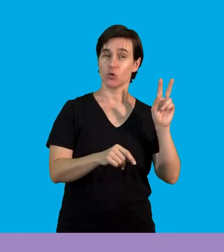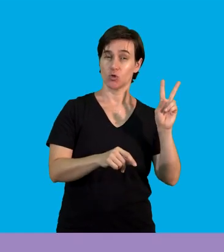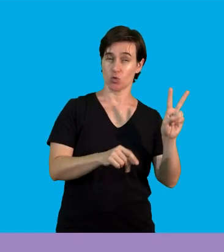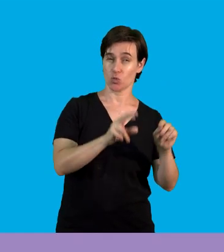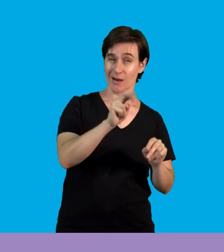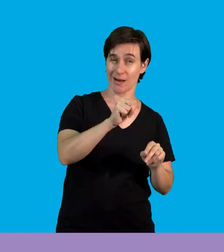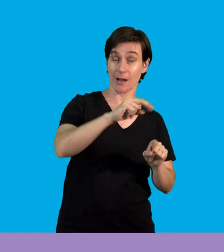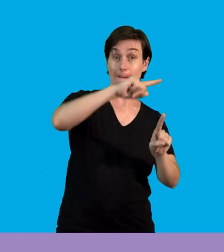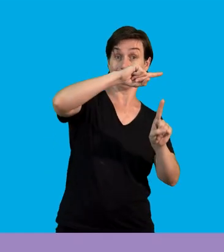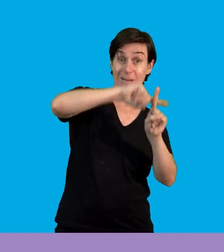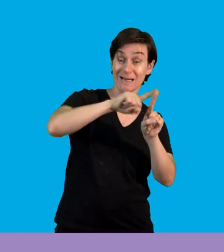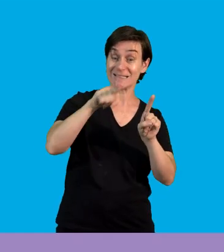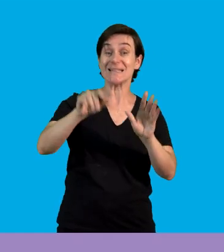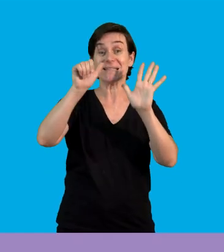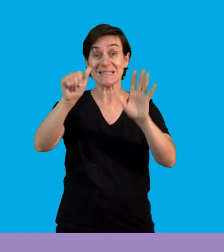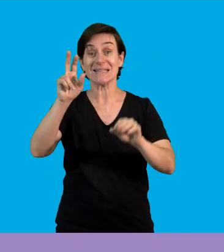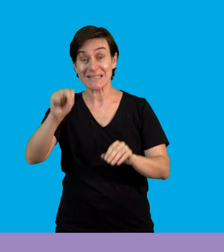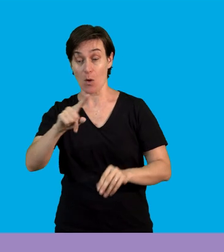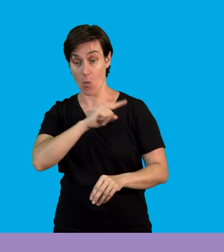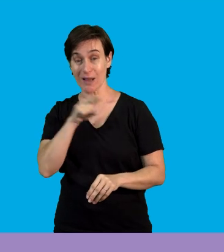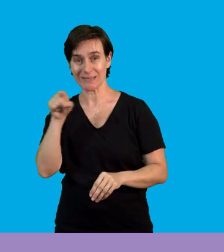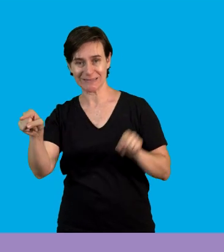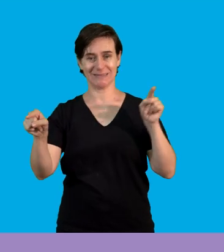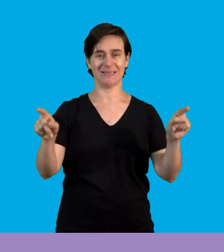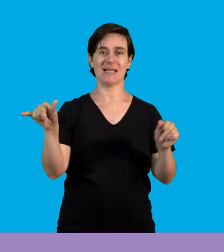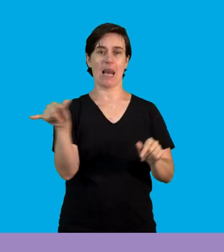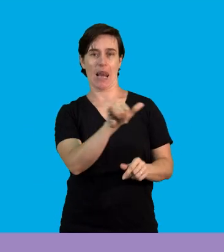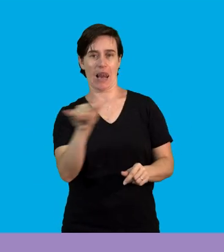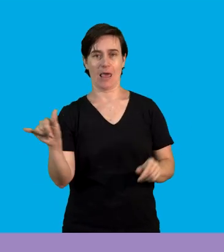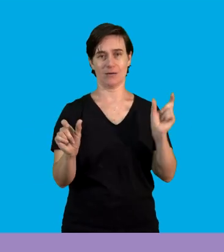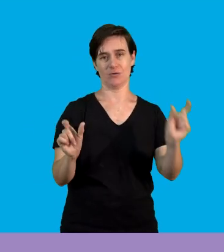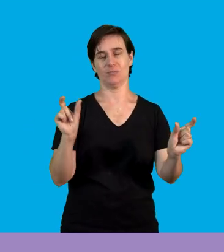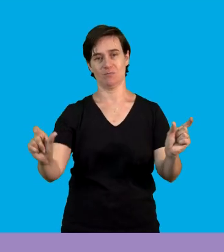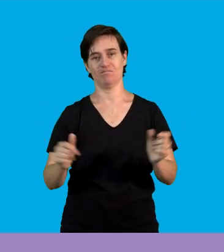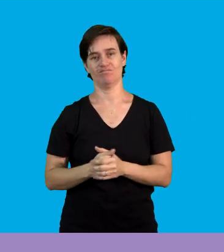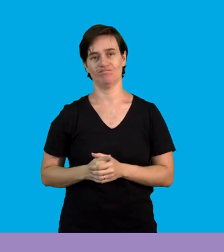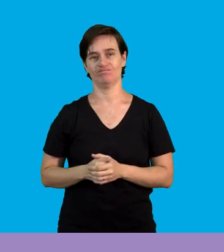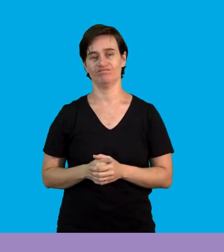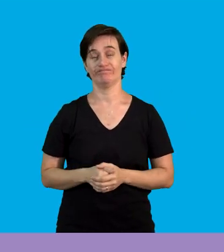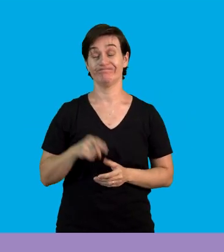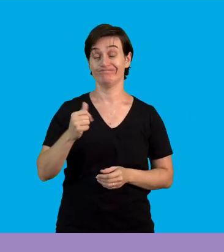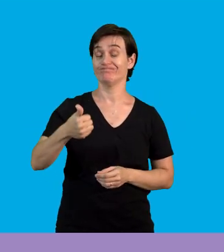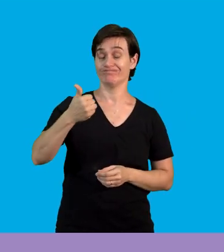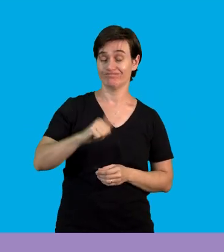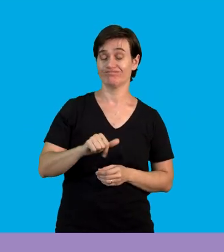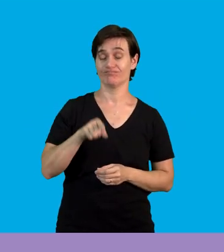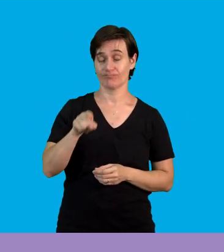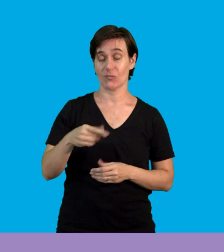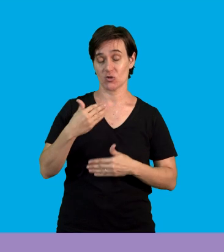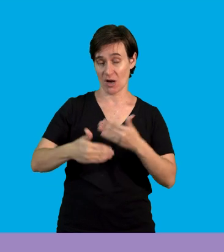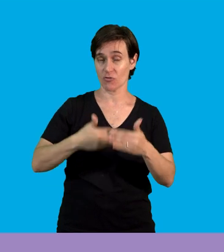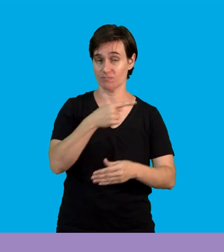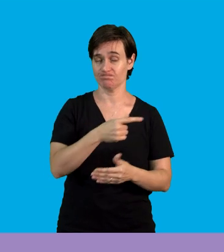2n and 6n, because those are like terms. Secondly, when she moved to the